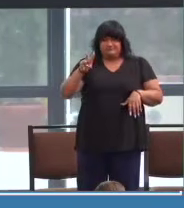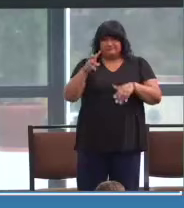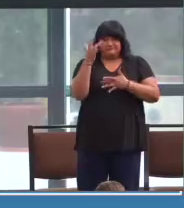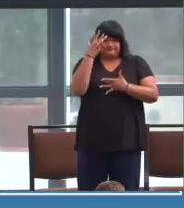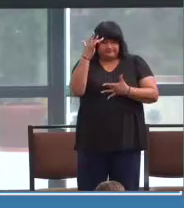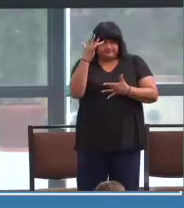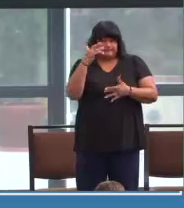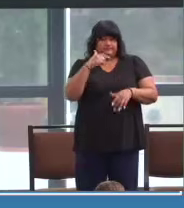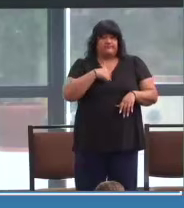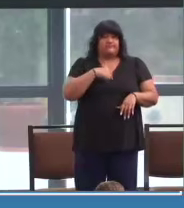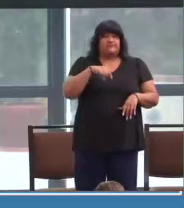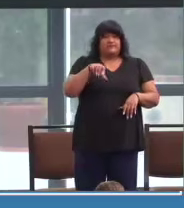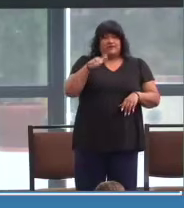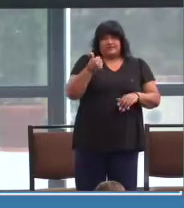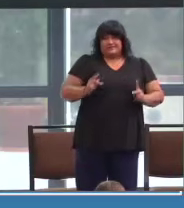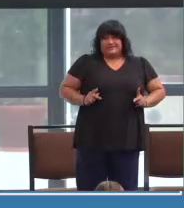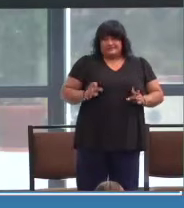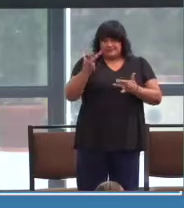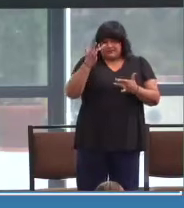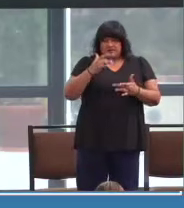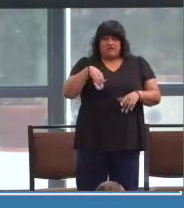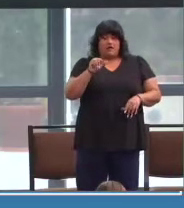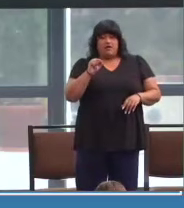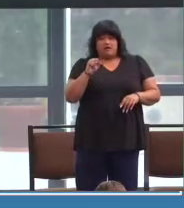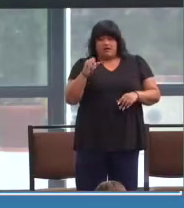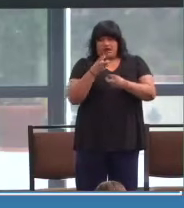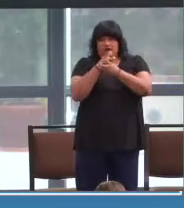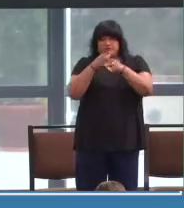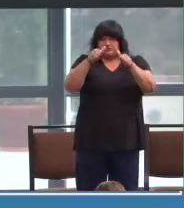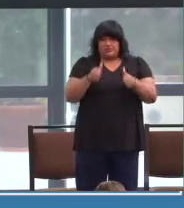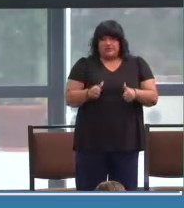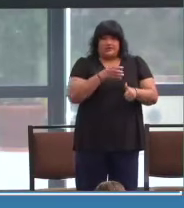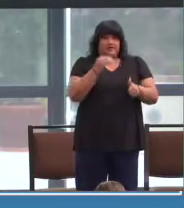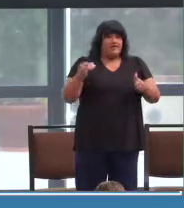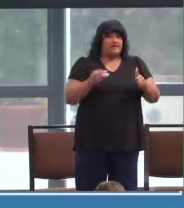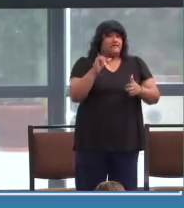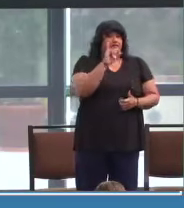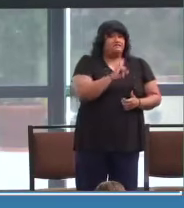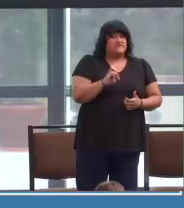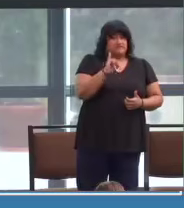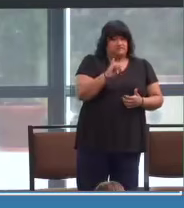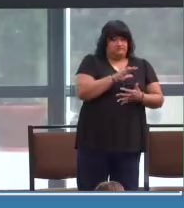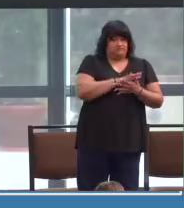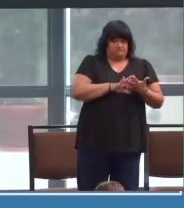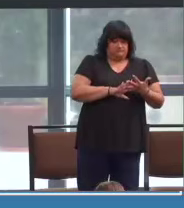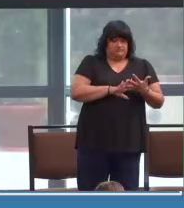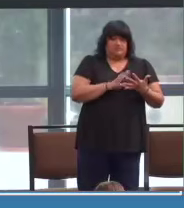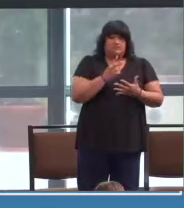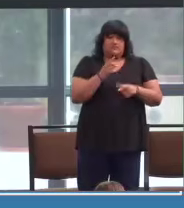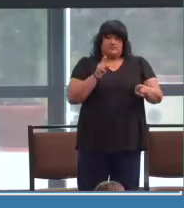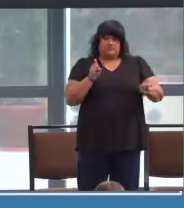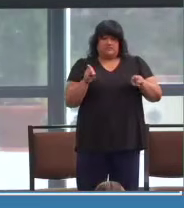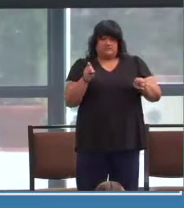nephritis, which is the kidney disease, osteoporosis, and infections. In both these conditions, we have a high